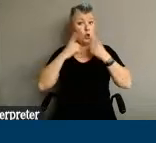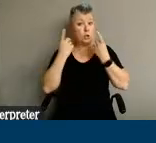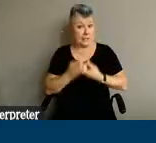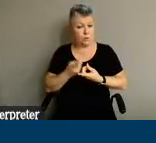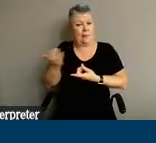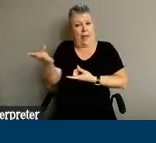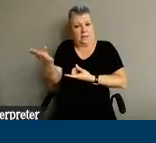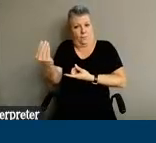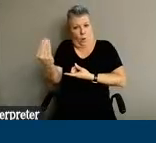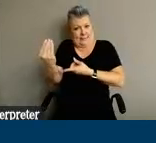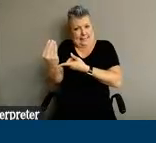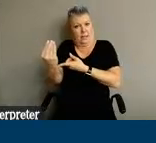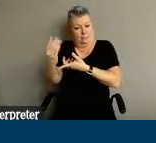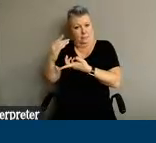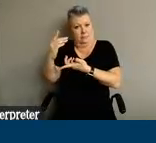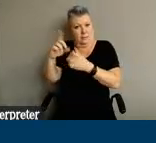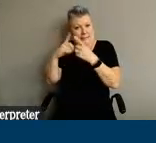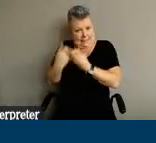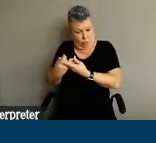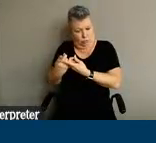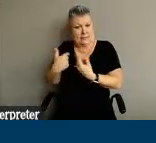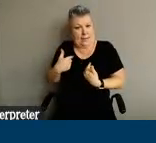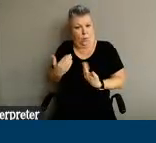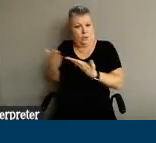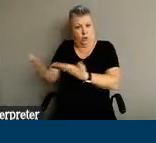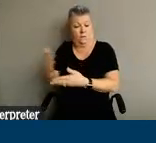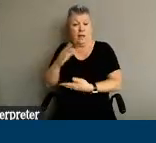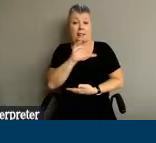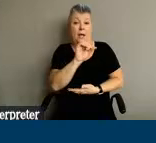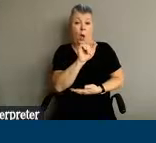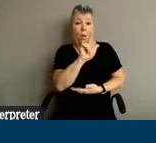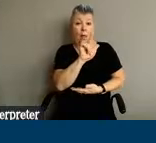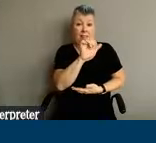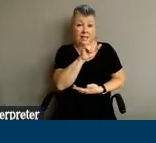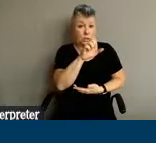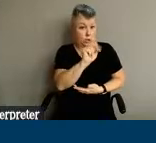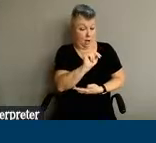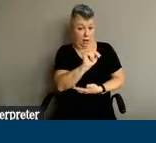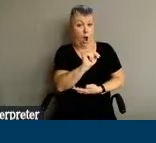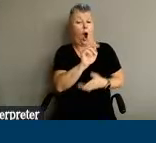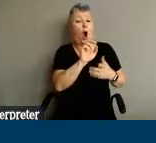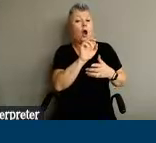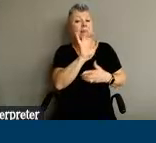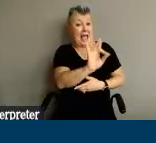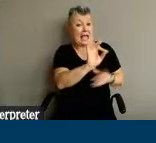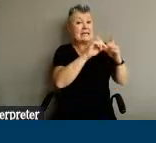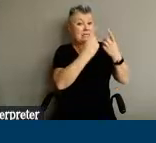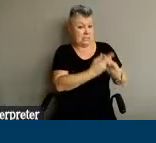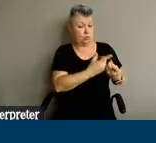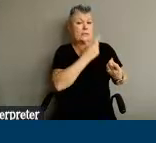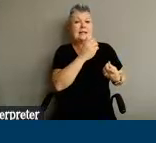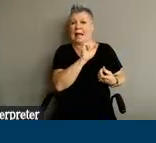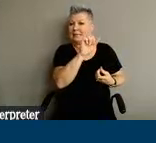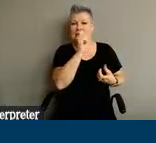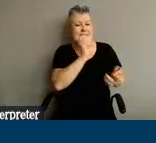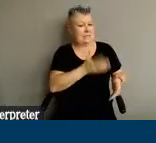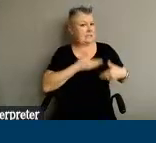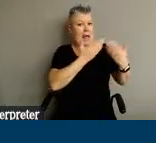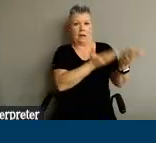are the 14 districts that SSD serves, and coalition are the 8 districts that SSD does not serve for early child.